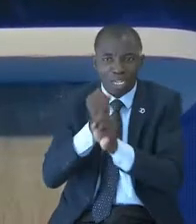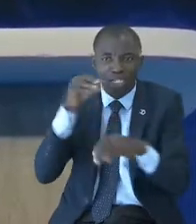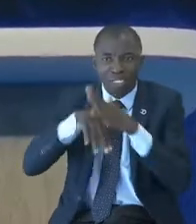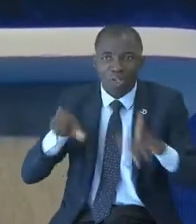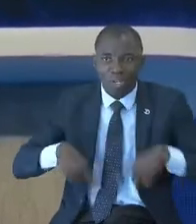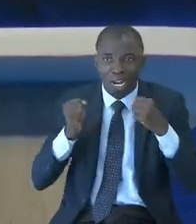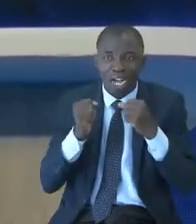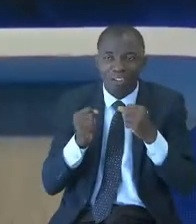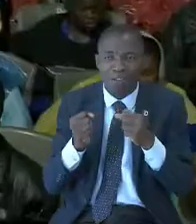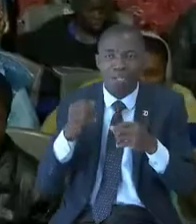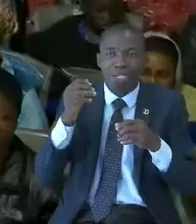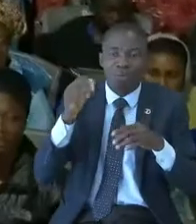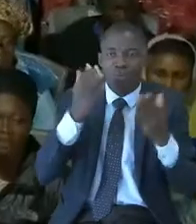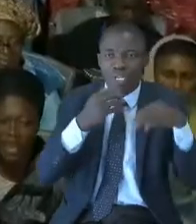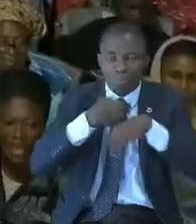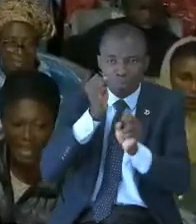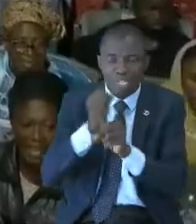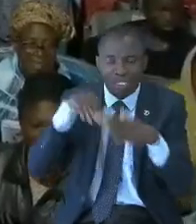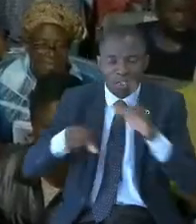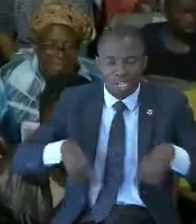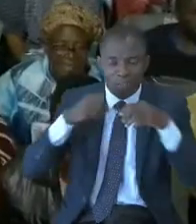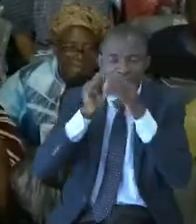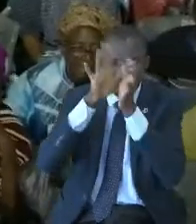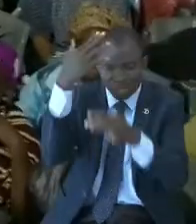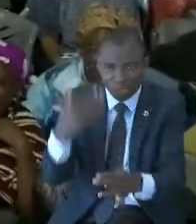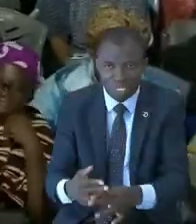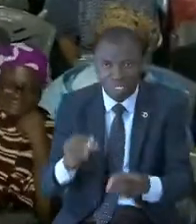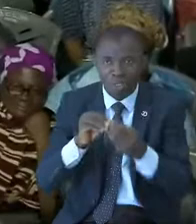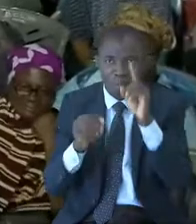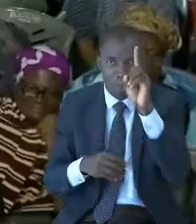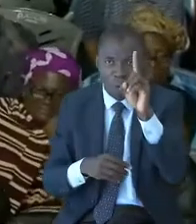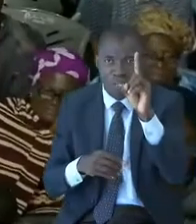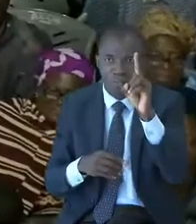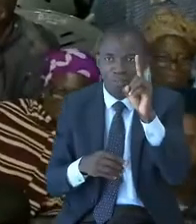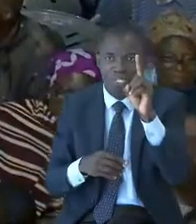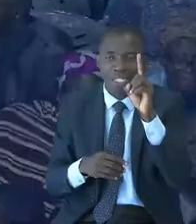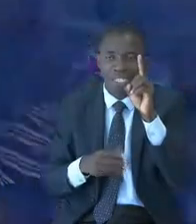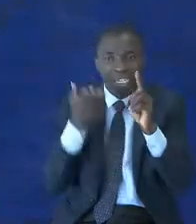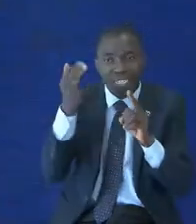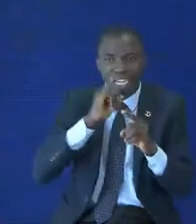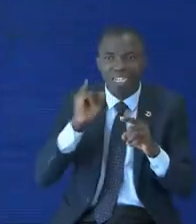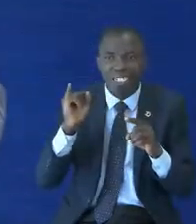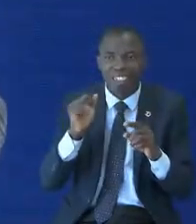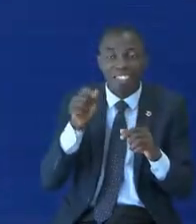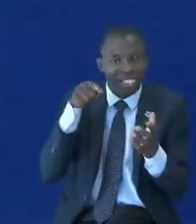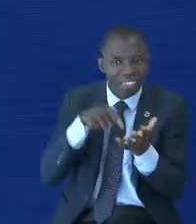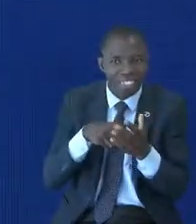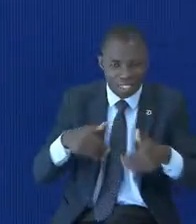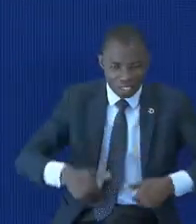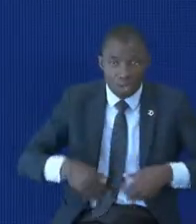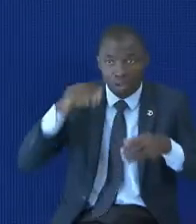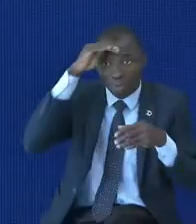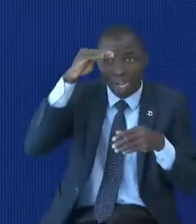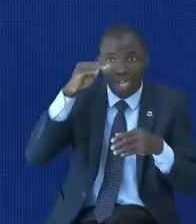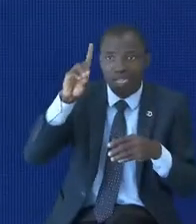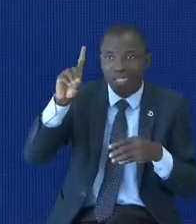in Jesus' name. Number one, there's this young man,